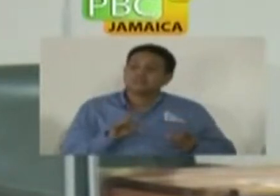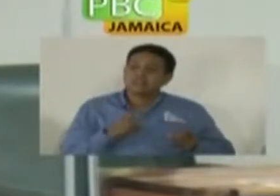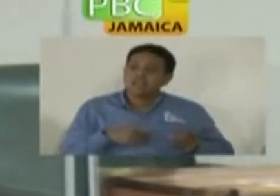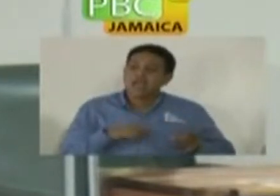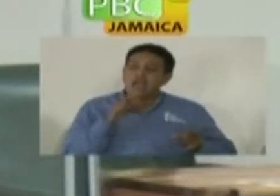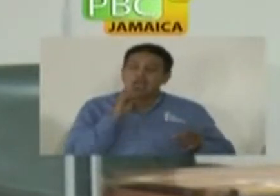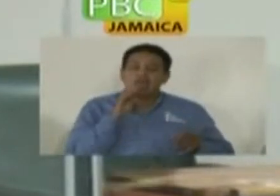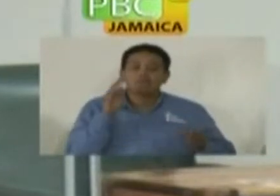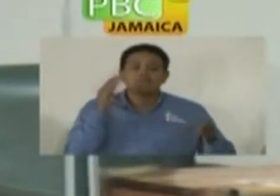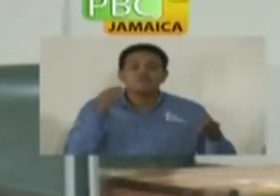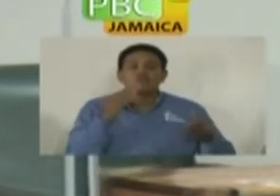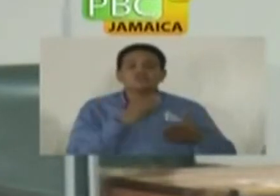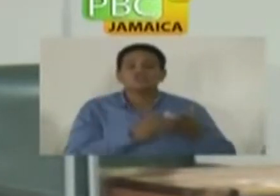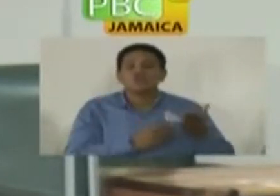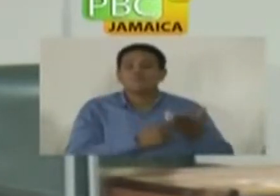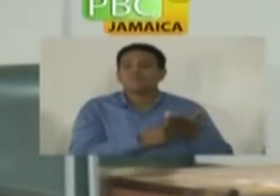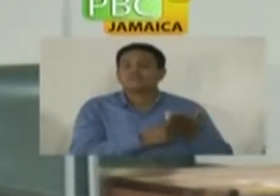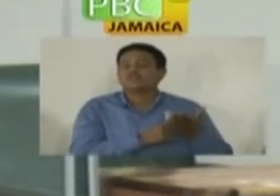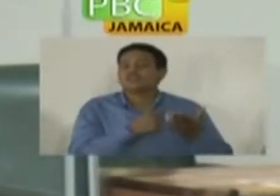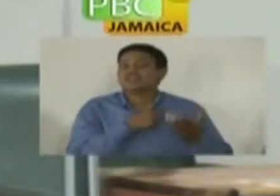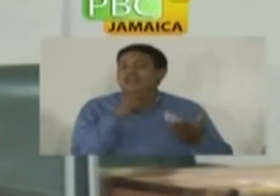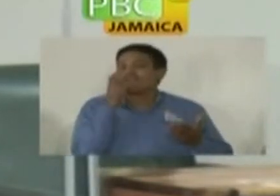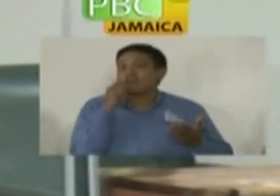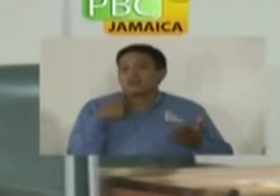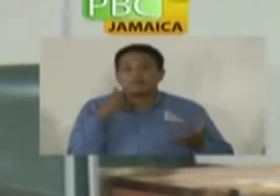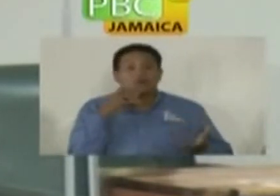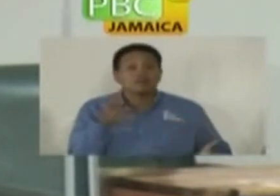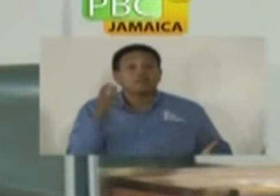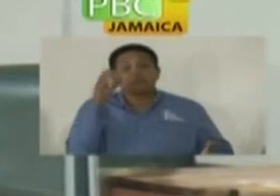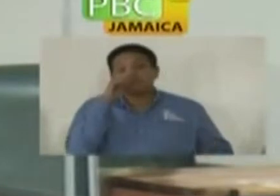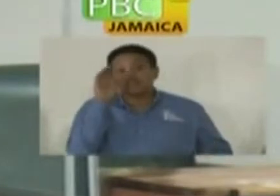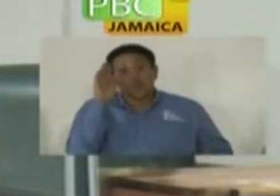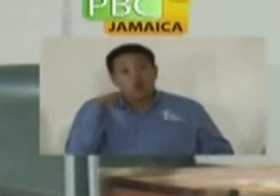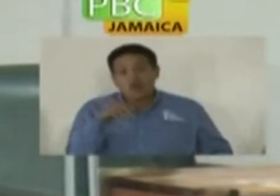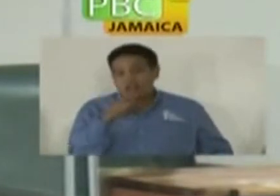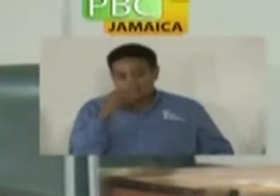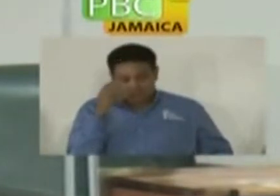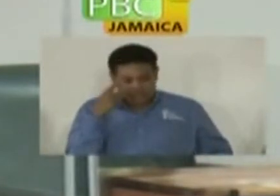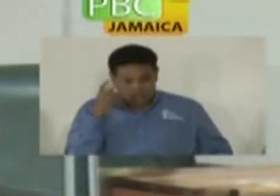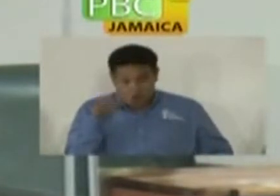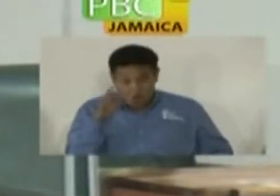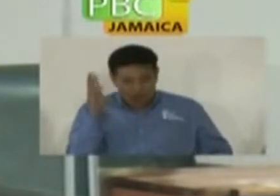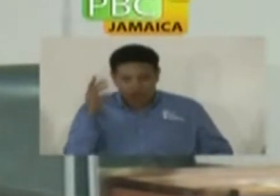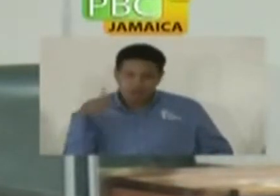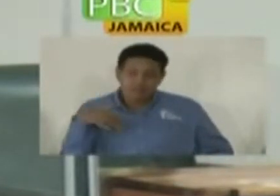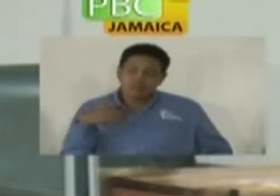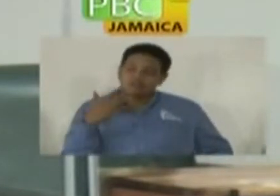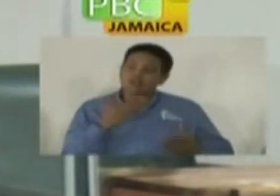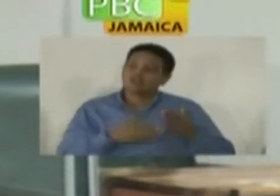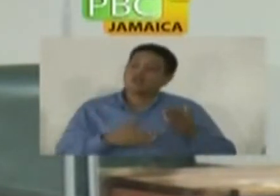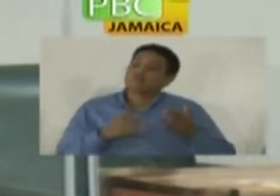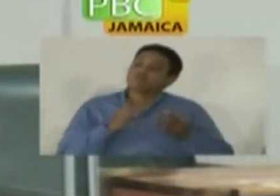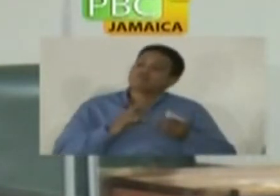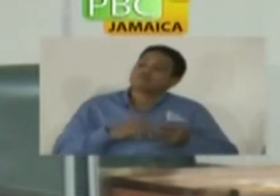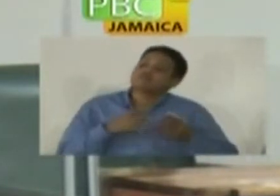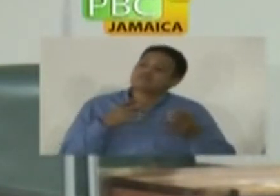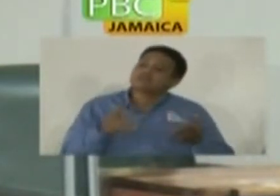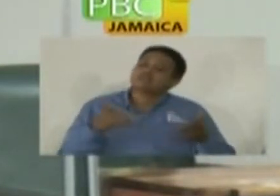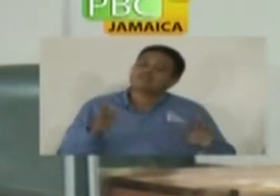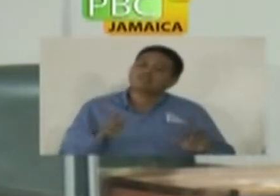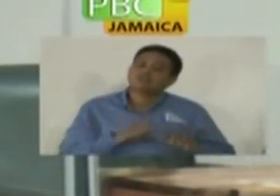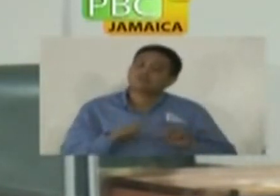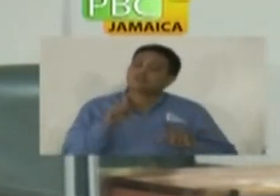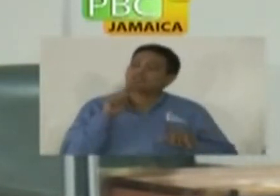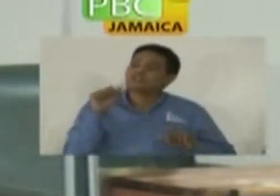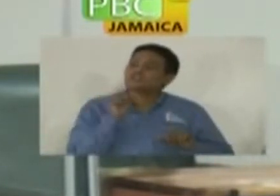of the arguments that I have heard, and it may well address some that were made here. But it is